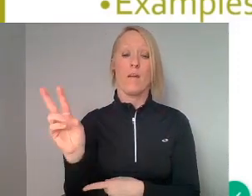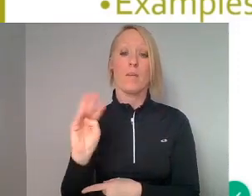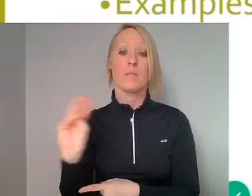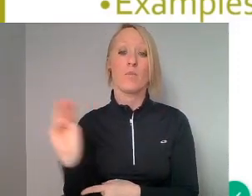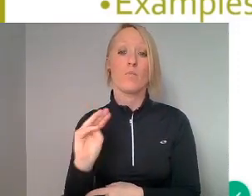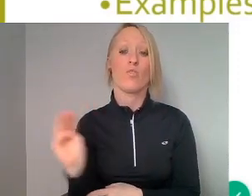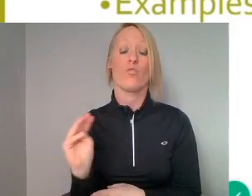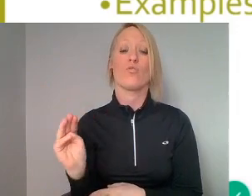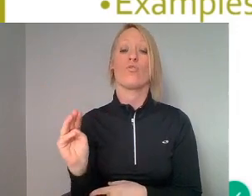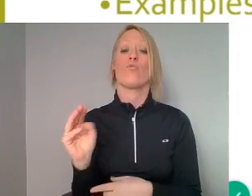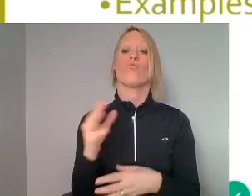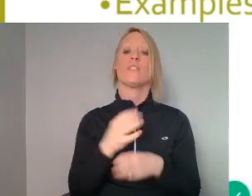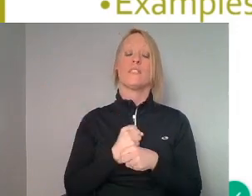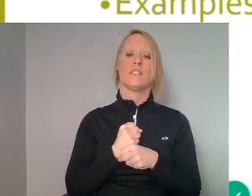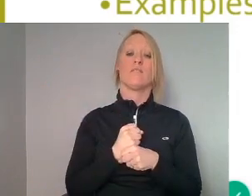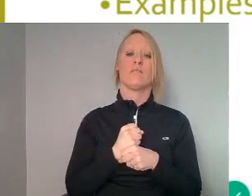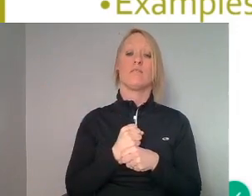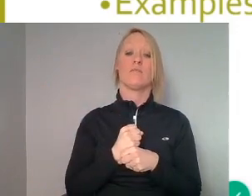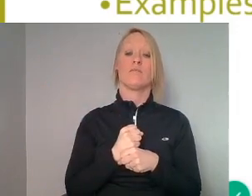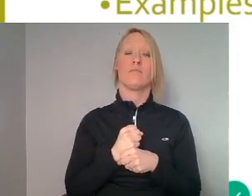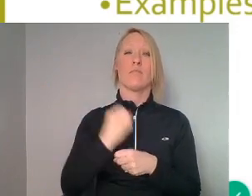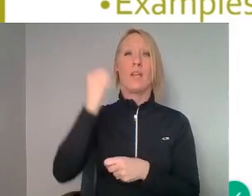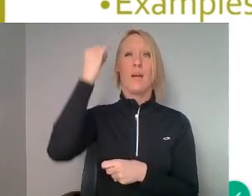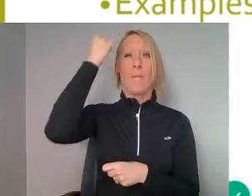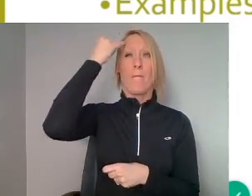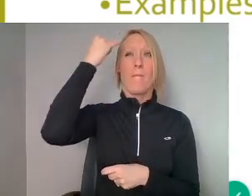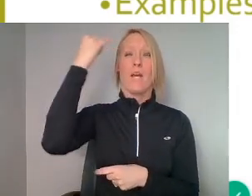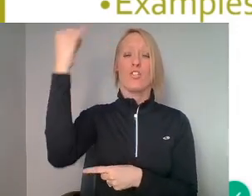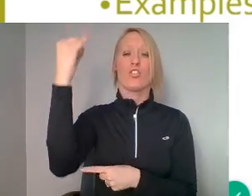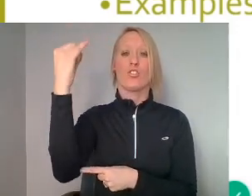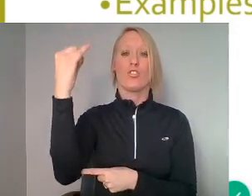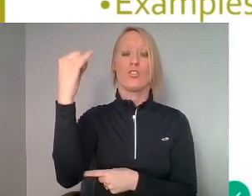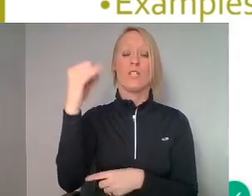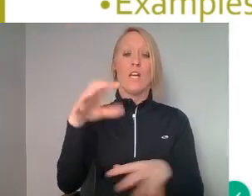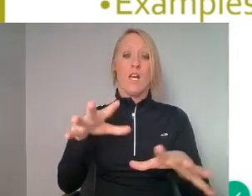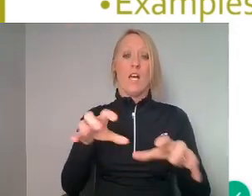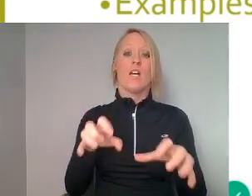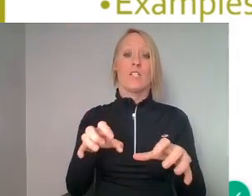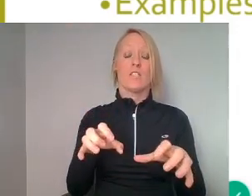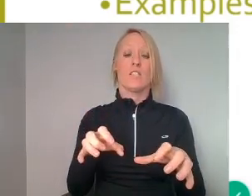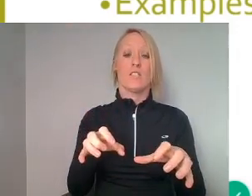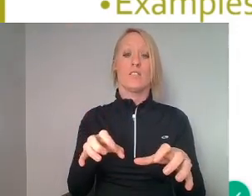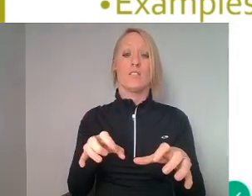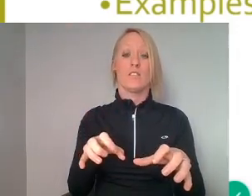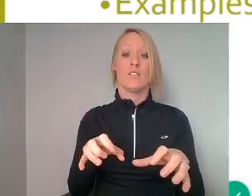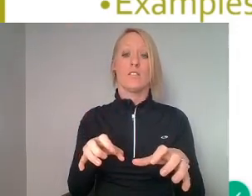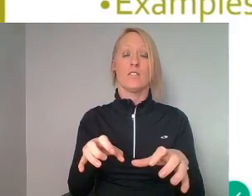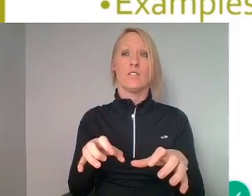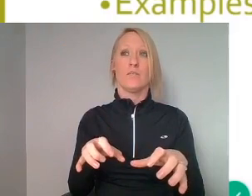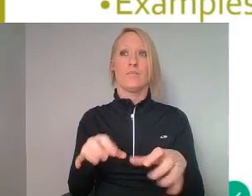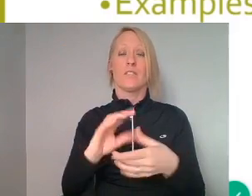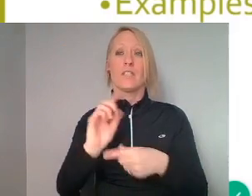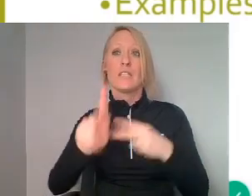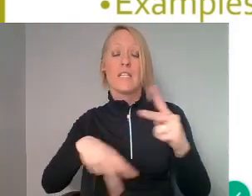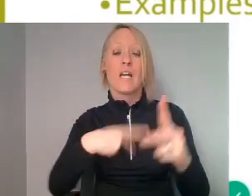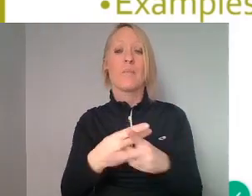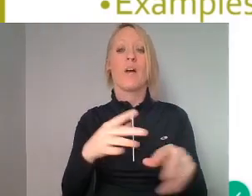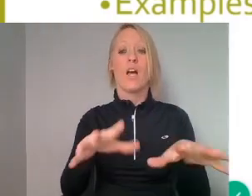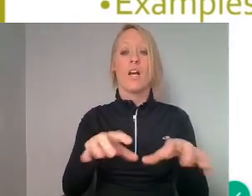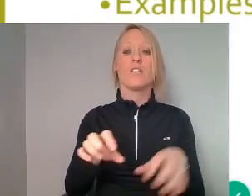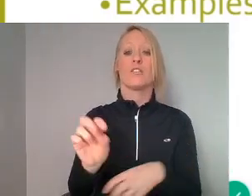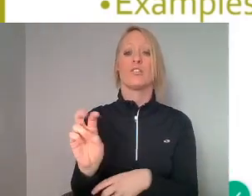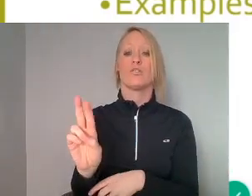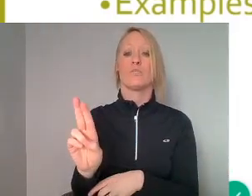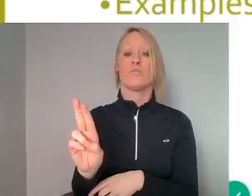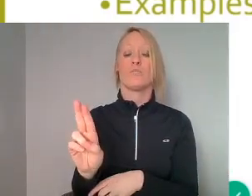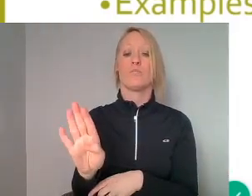then if you imagine like iceberg lettuce, which is like a lot of salads are made with iceberg lettuce, that tends to be really pale green. When you bite